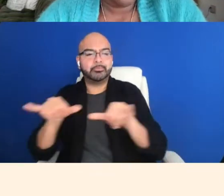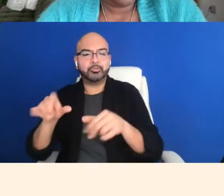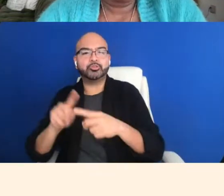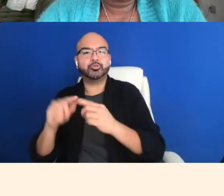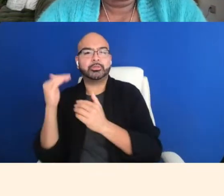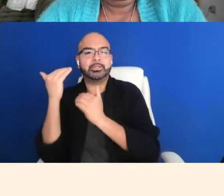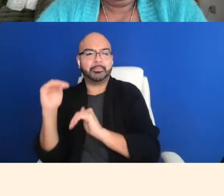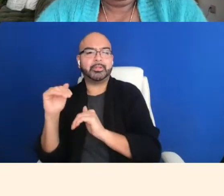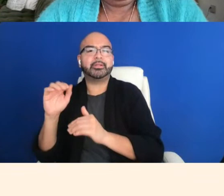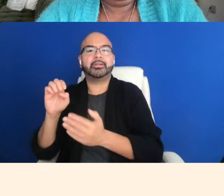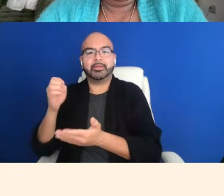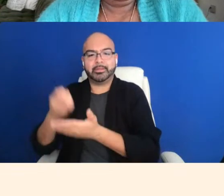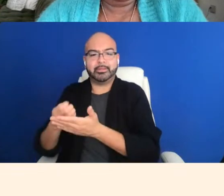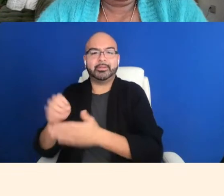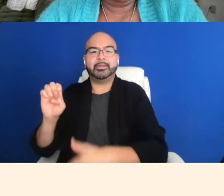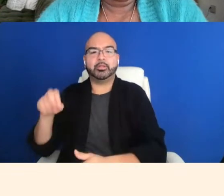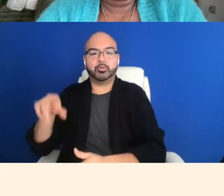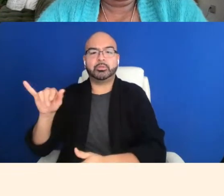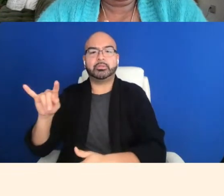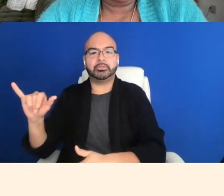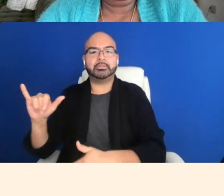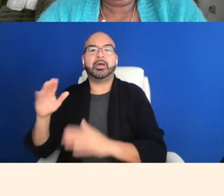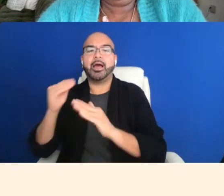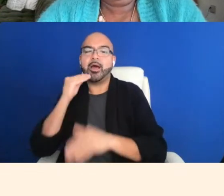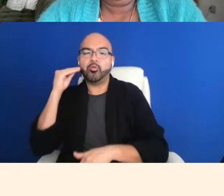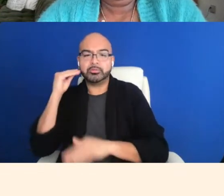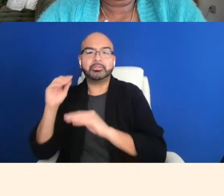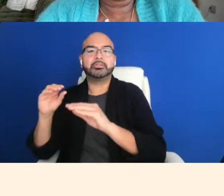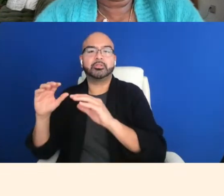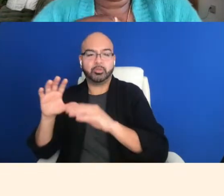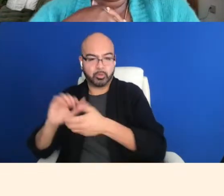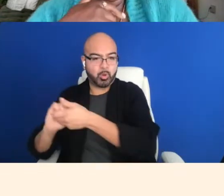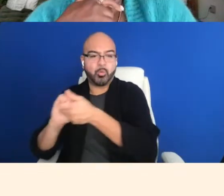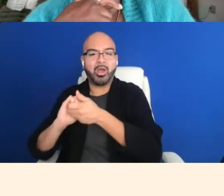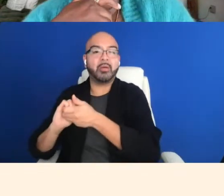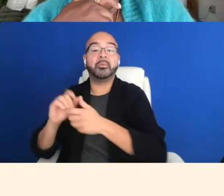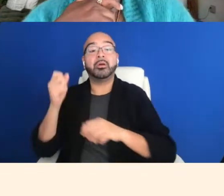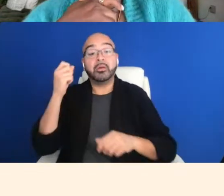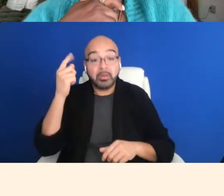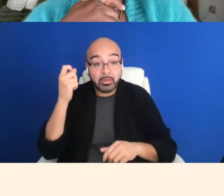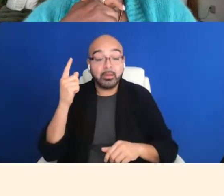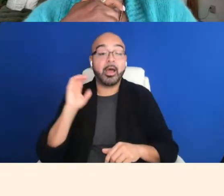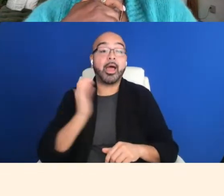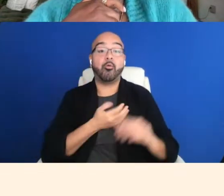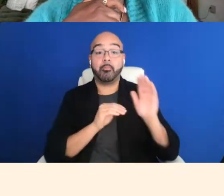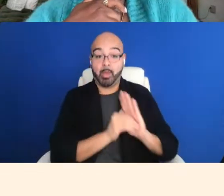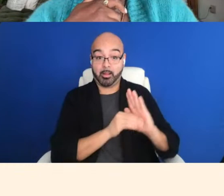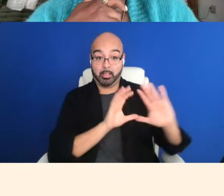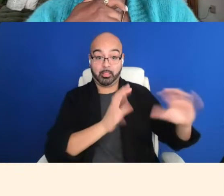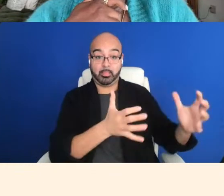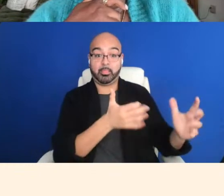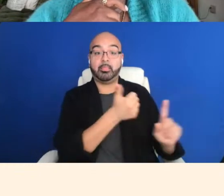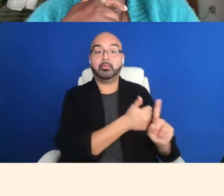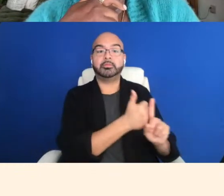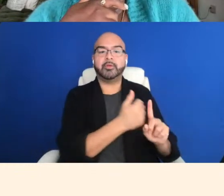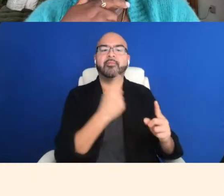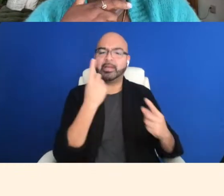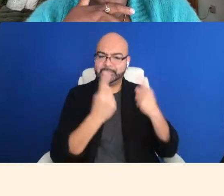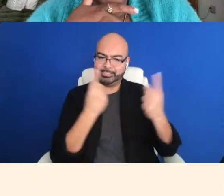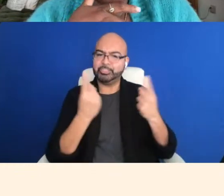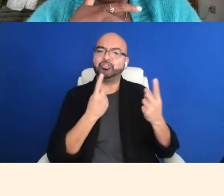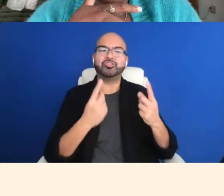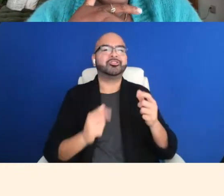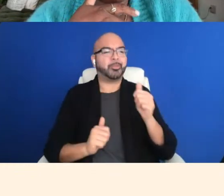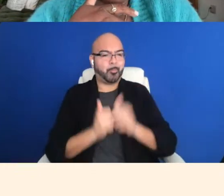housing co-op, yet our model accounts for the condition that most of us